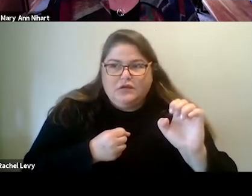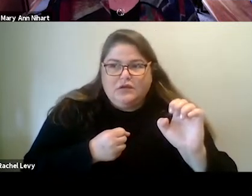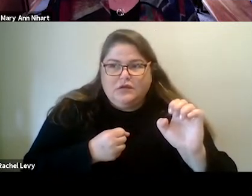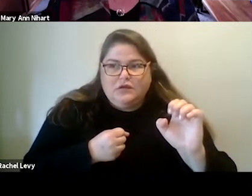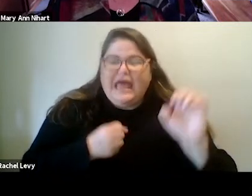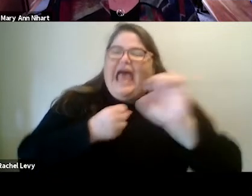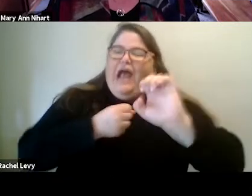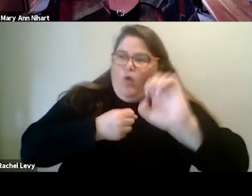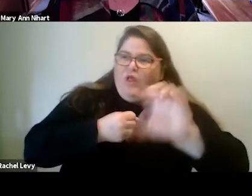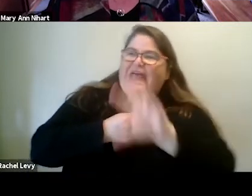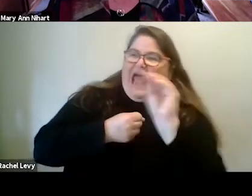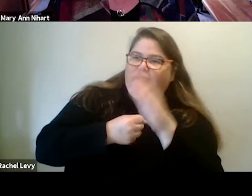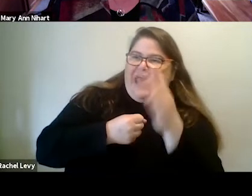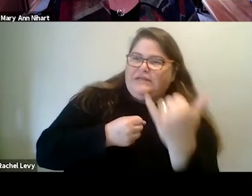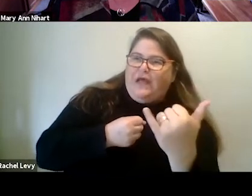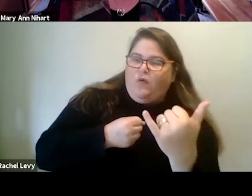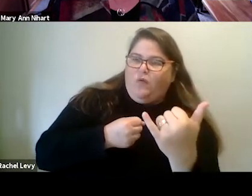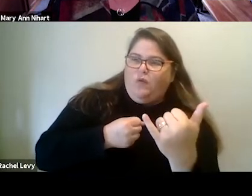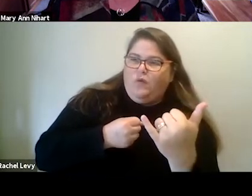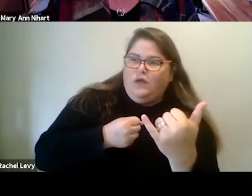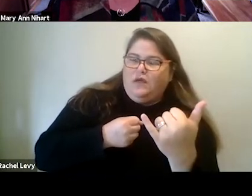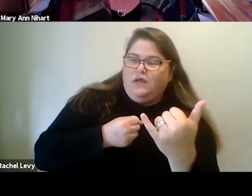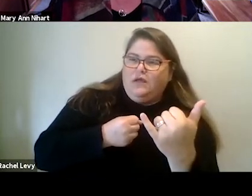Come out of the house, Harold.